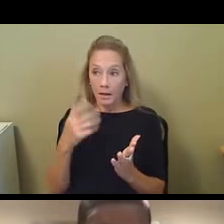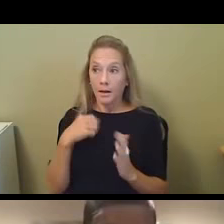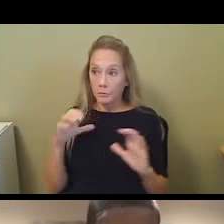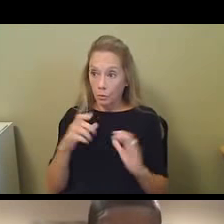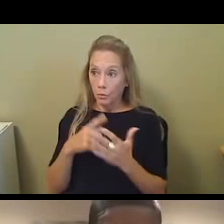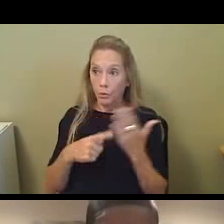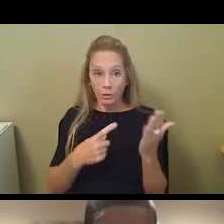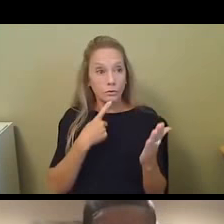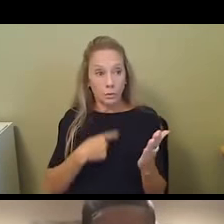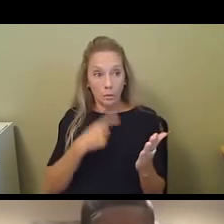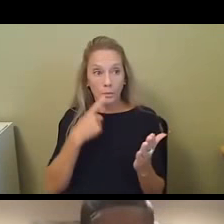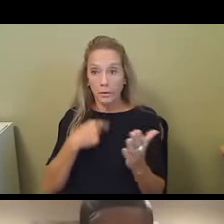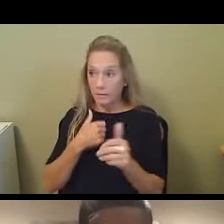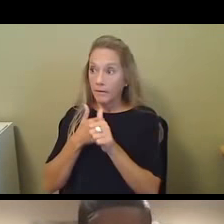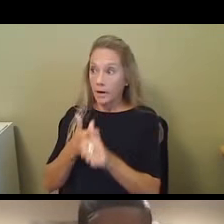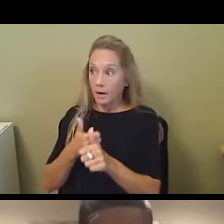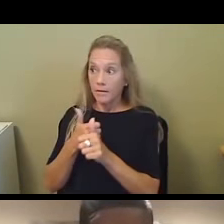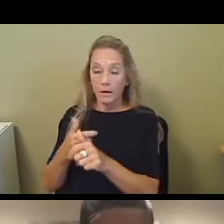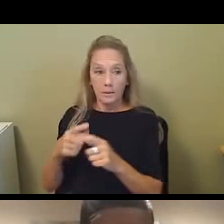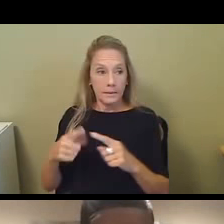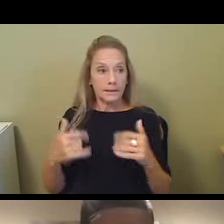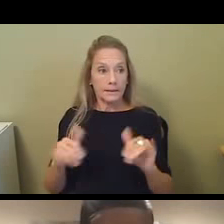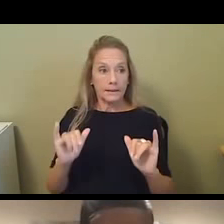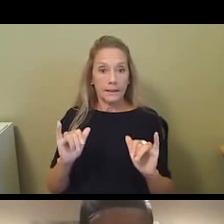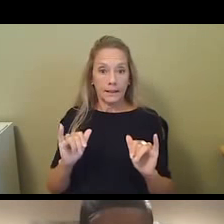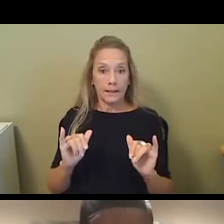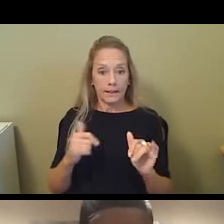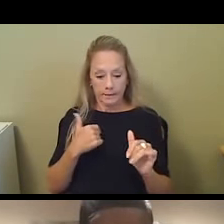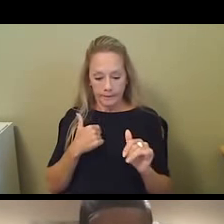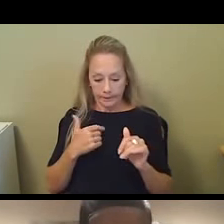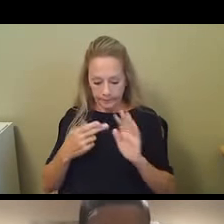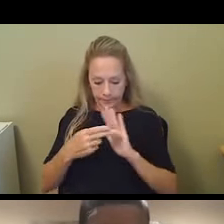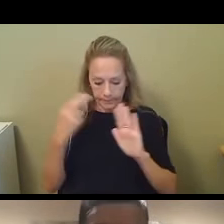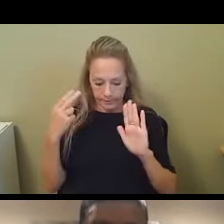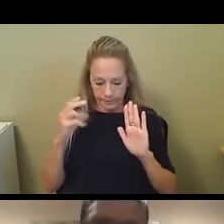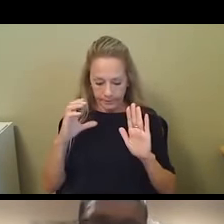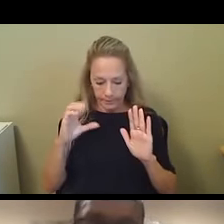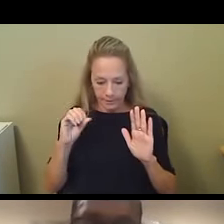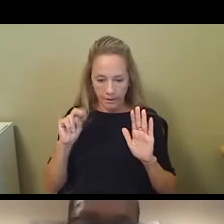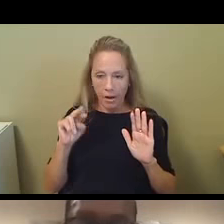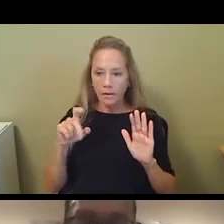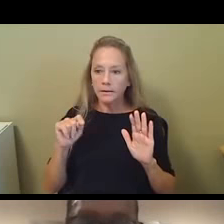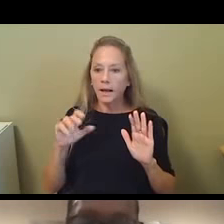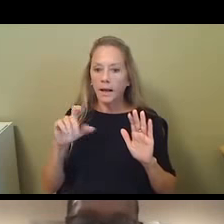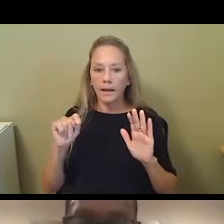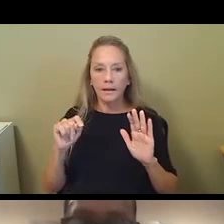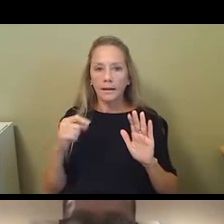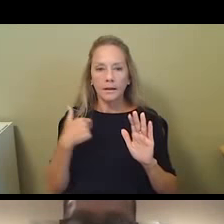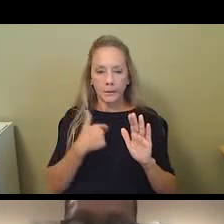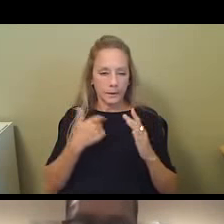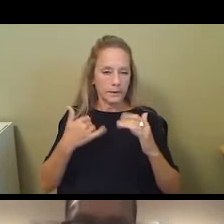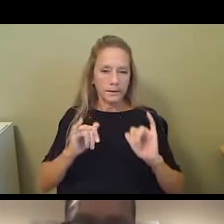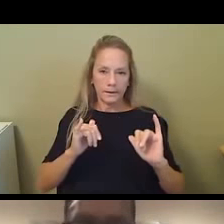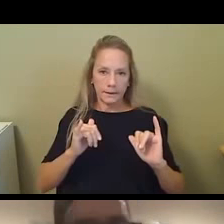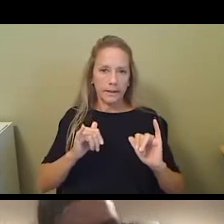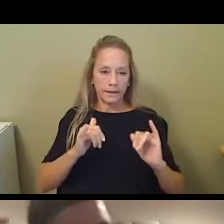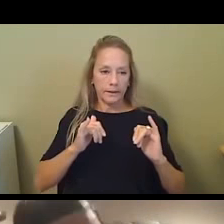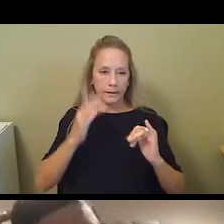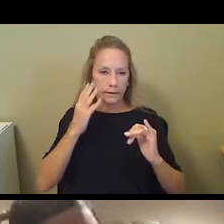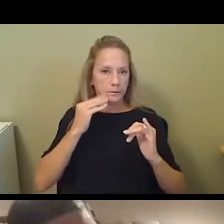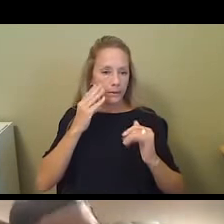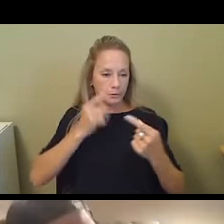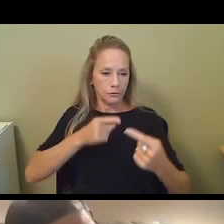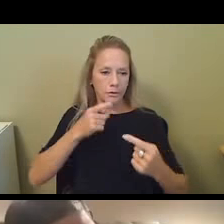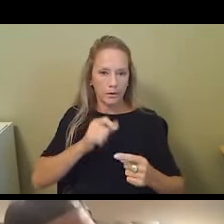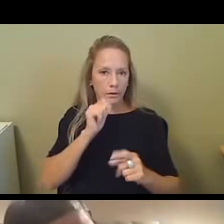do, and I still get counted as a contact. So and we continue to struggle with that outside schools as well.